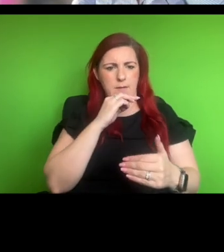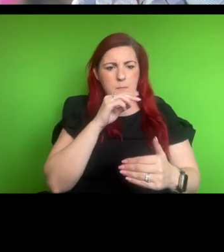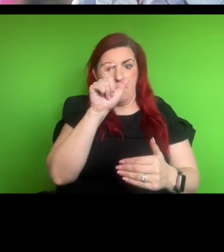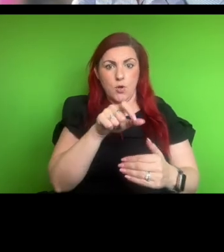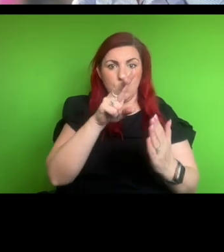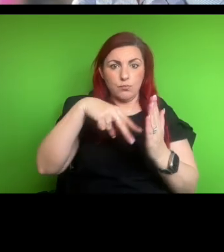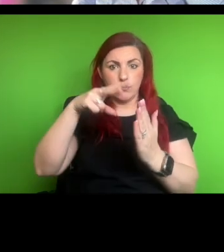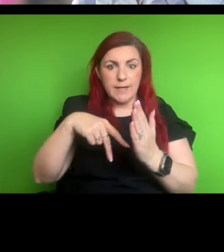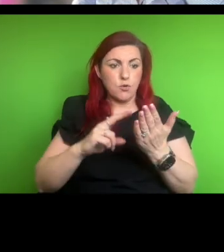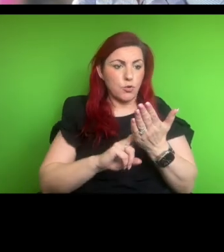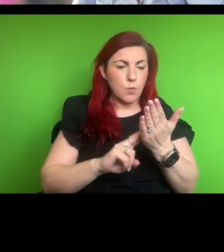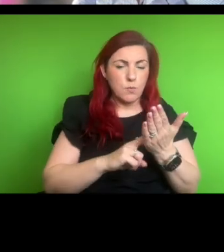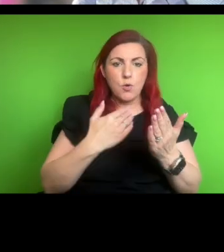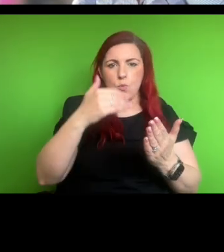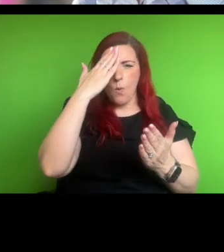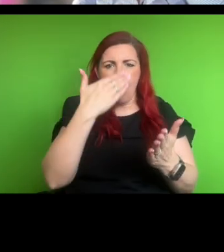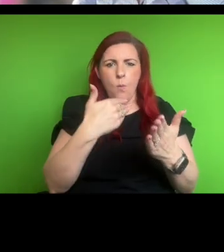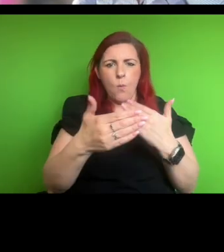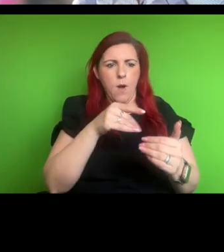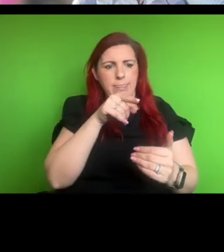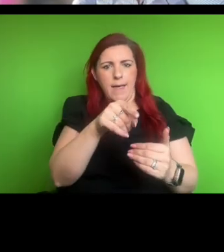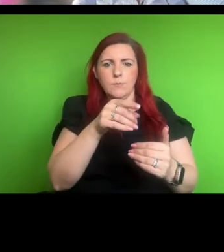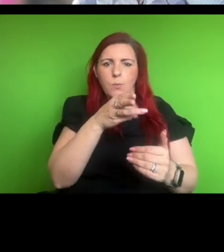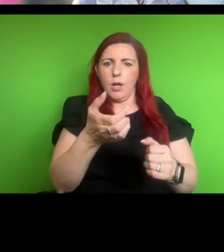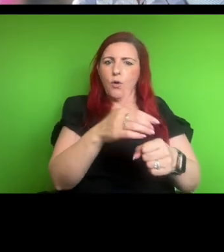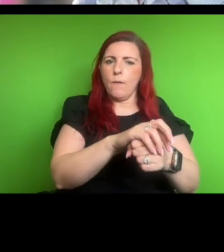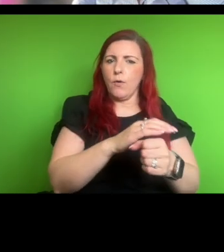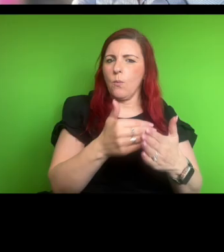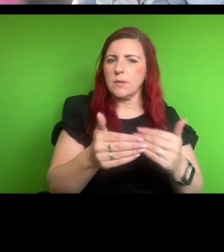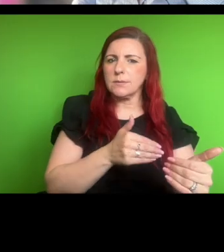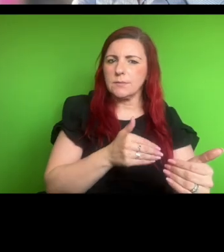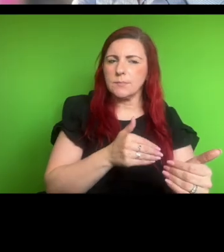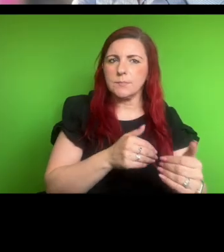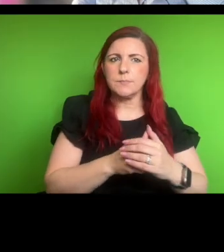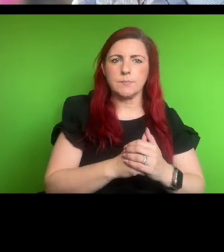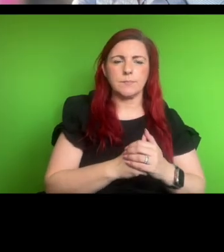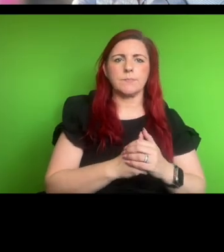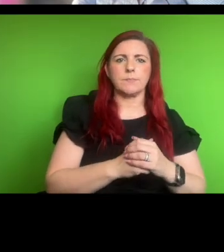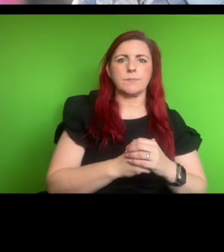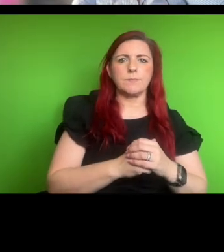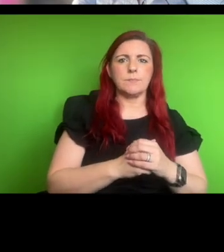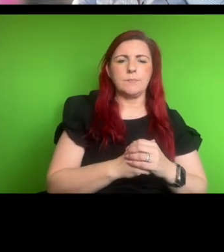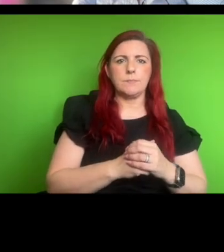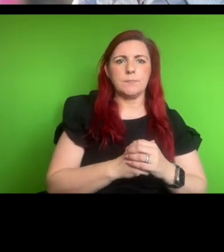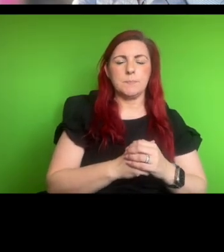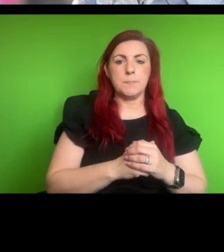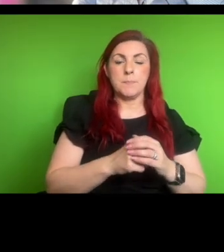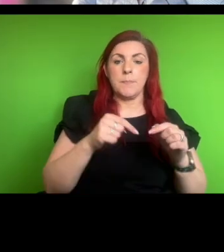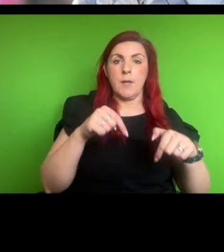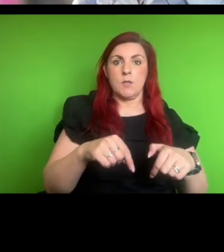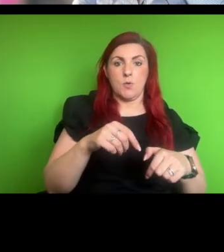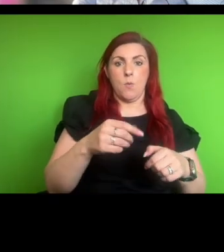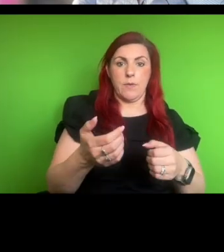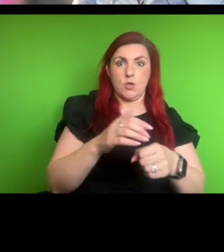to understand what is covered or addressed within the standard. So the scope of this standard is that this document